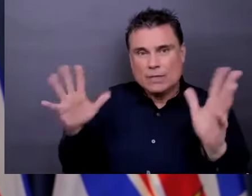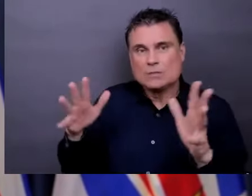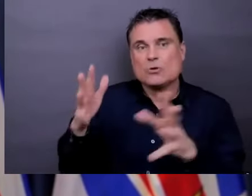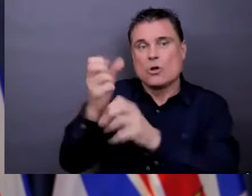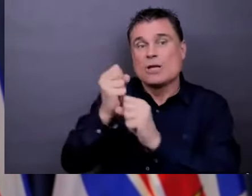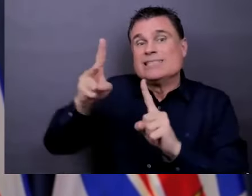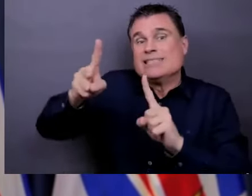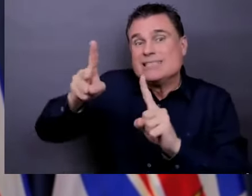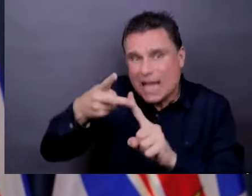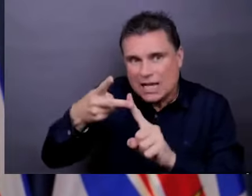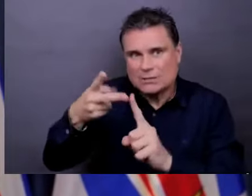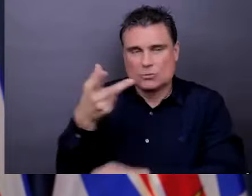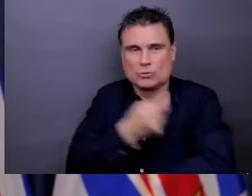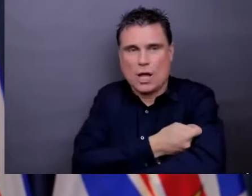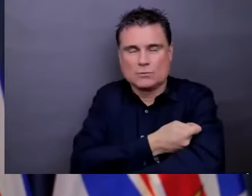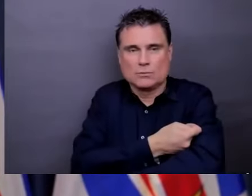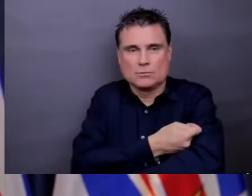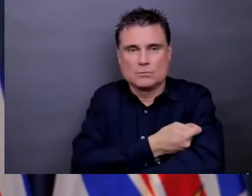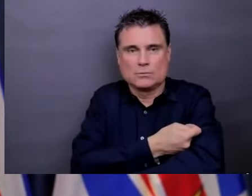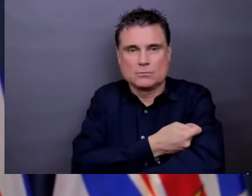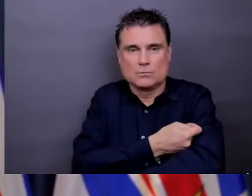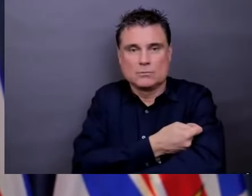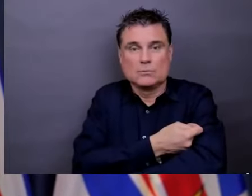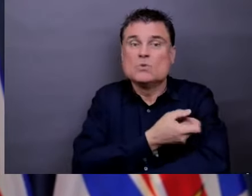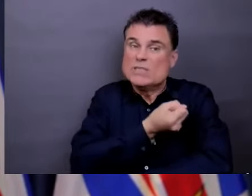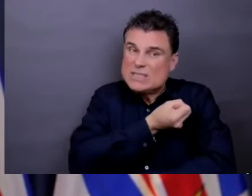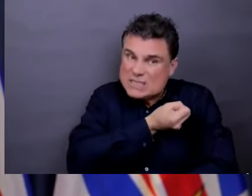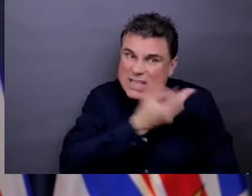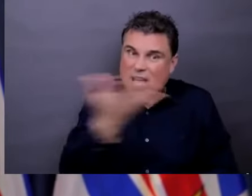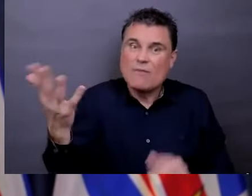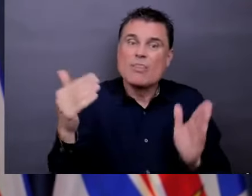well, and many people who are sometimes referred to as ALC